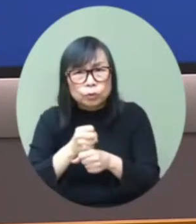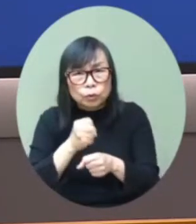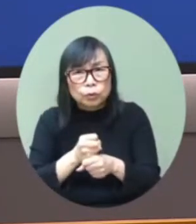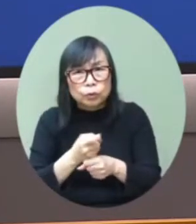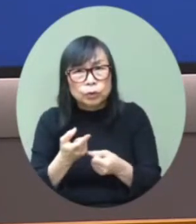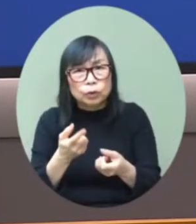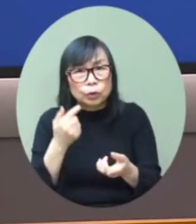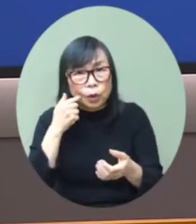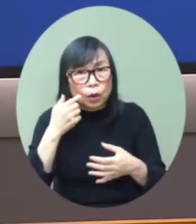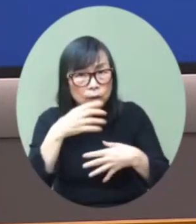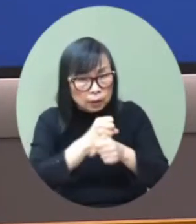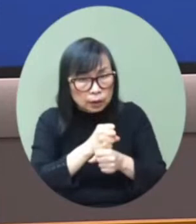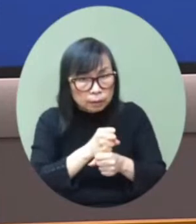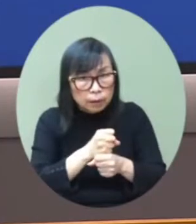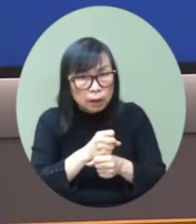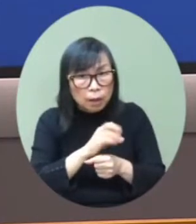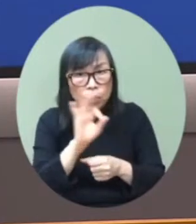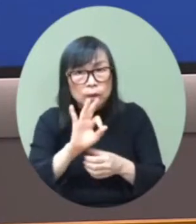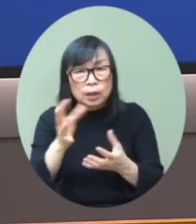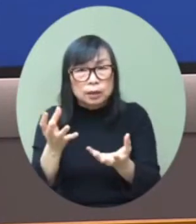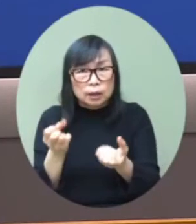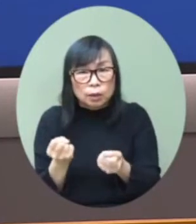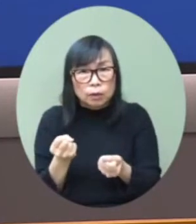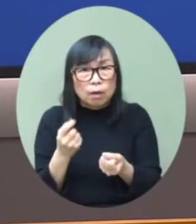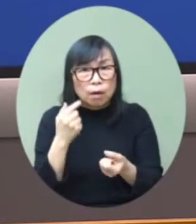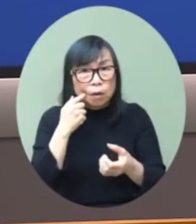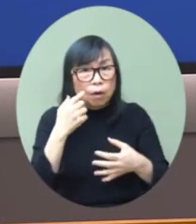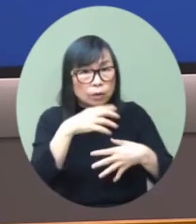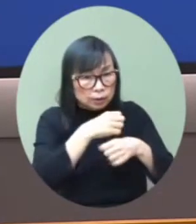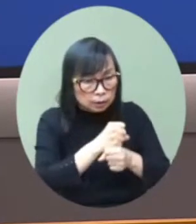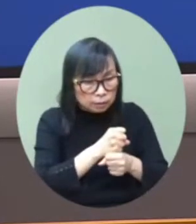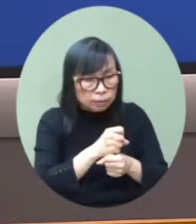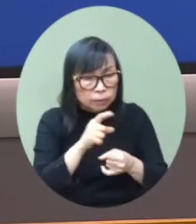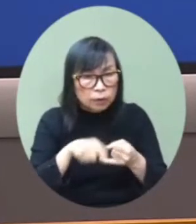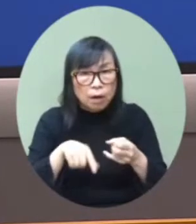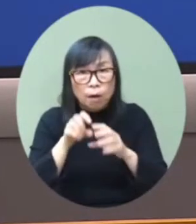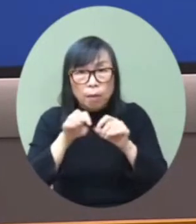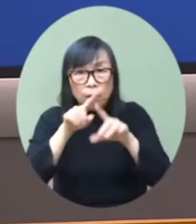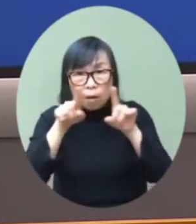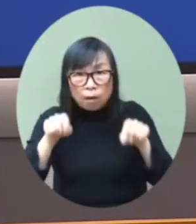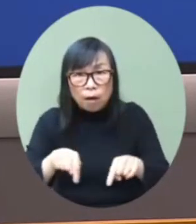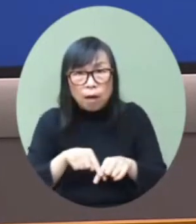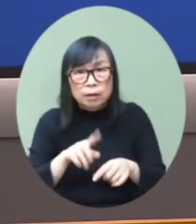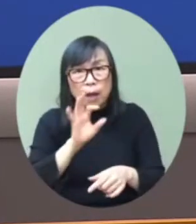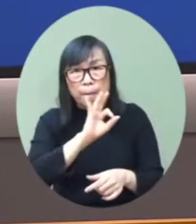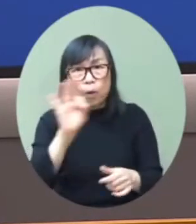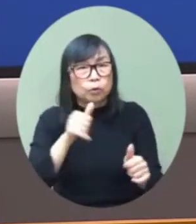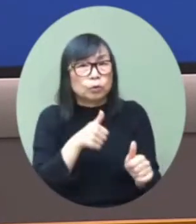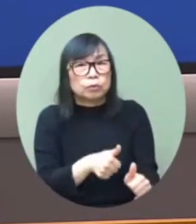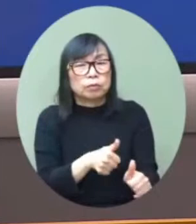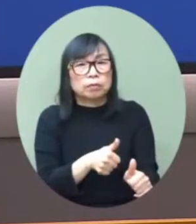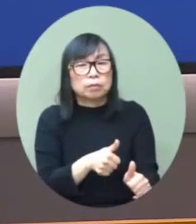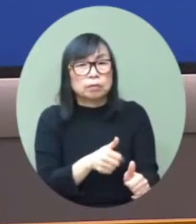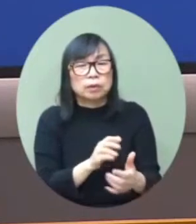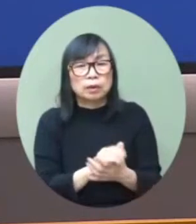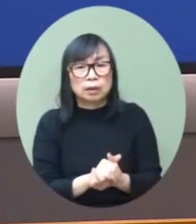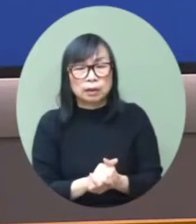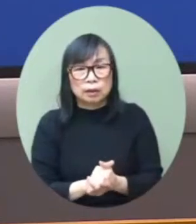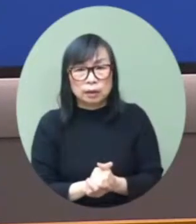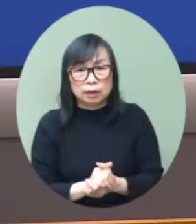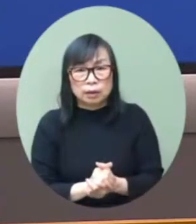building, we found that they did not get tested nor received the result